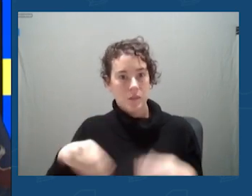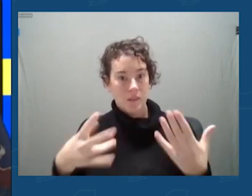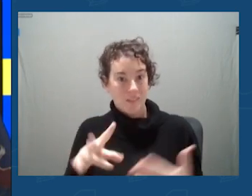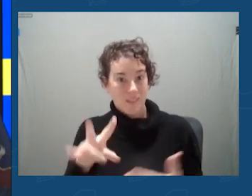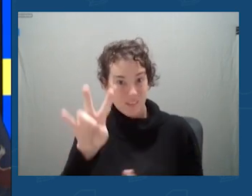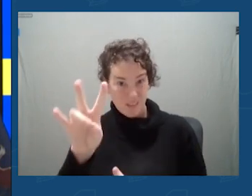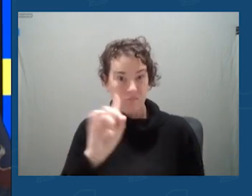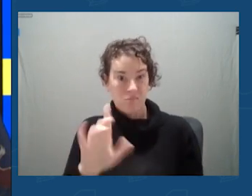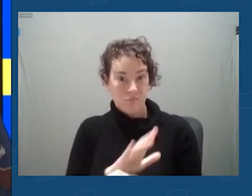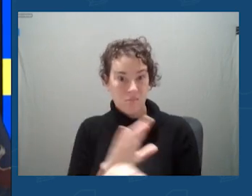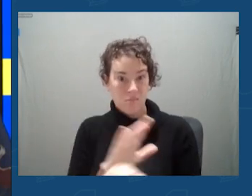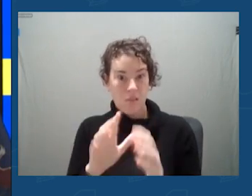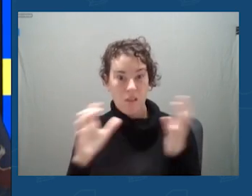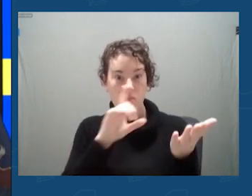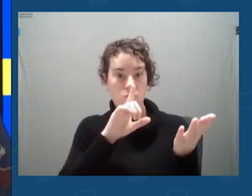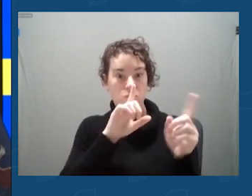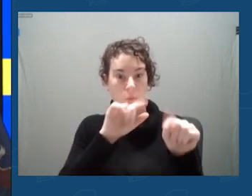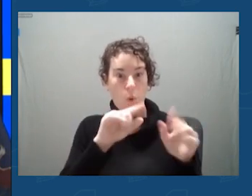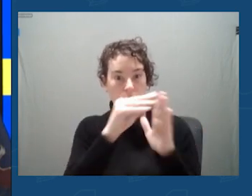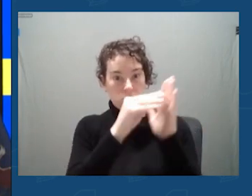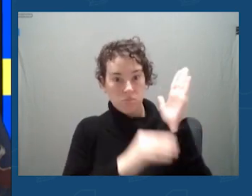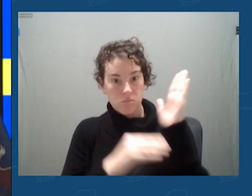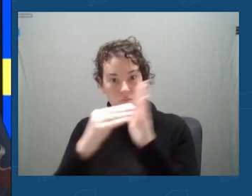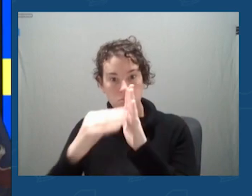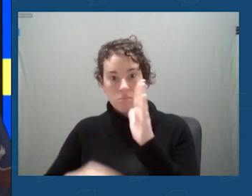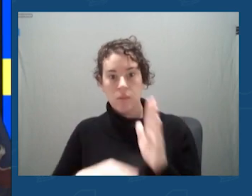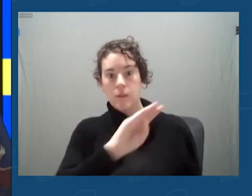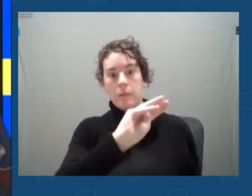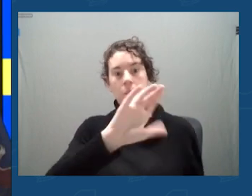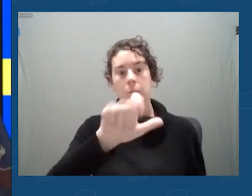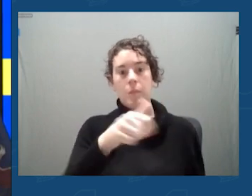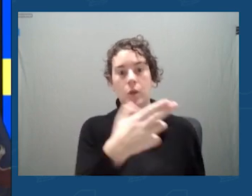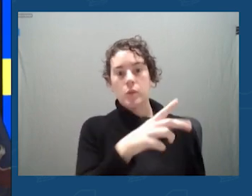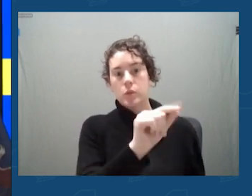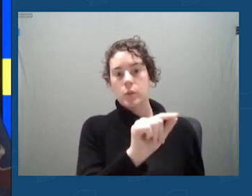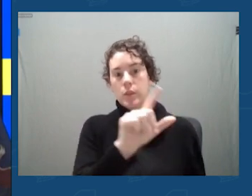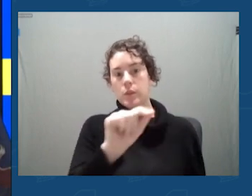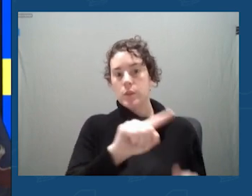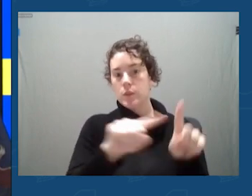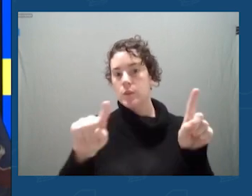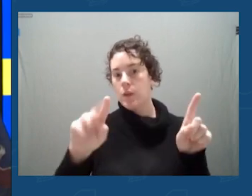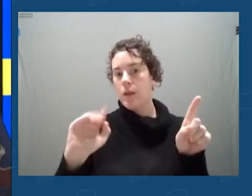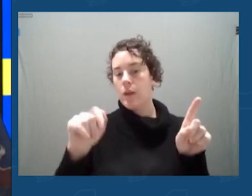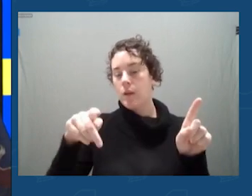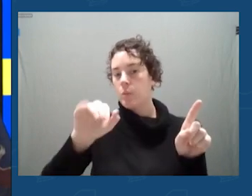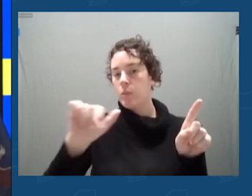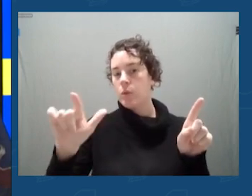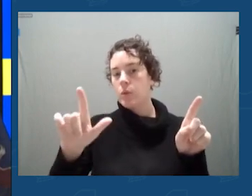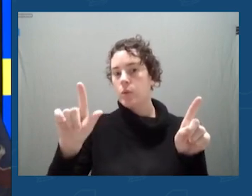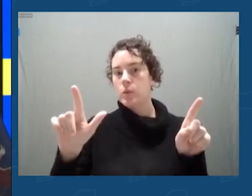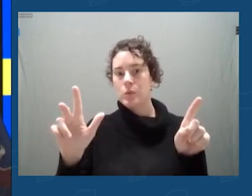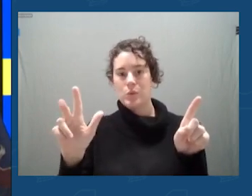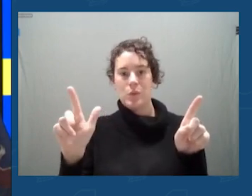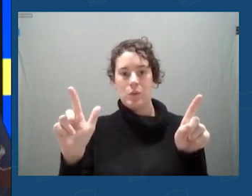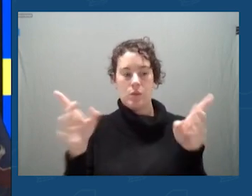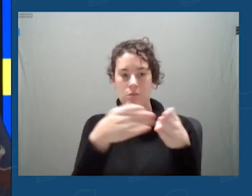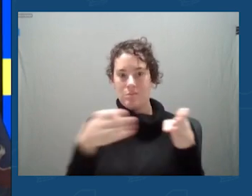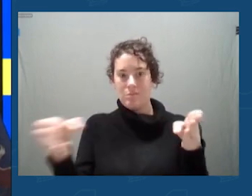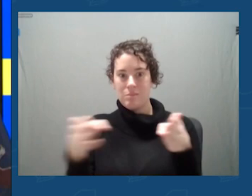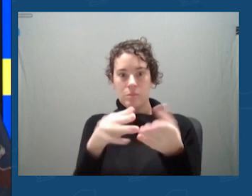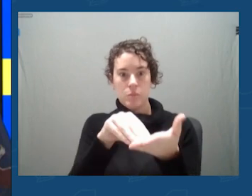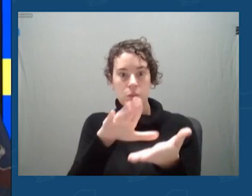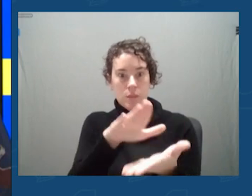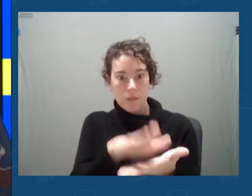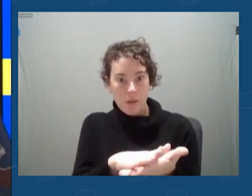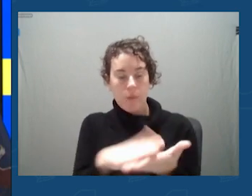us, from March 2020 to April 23, documenting the nature and extent of medical debt